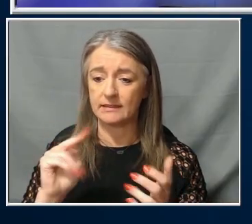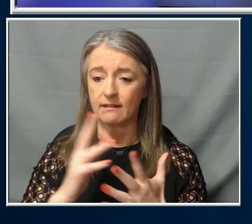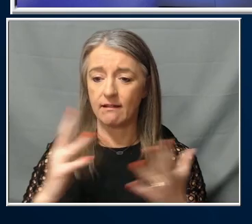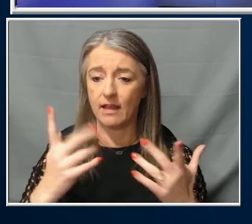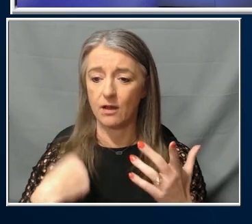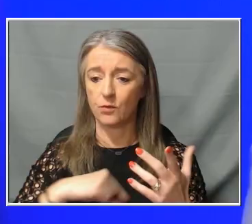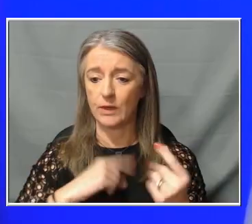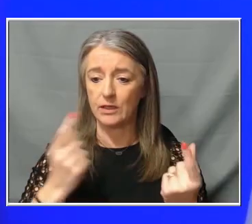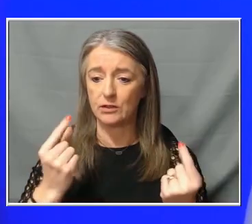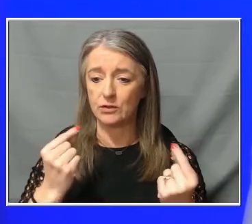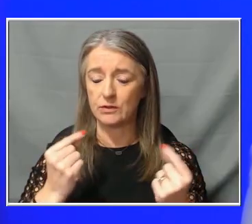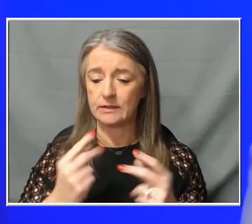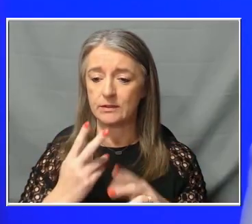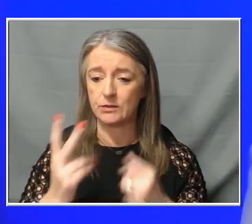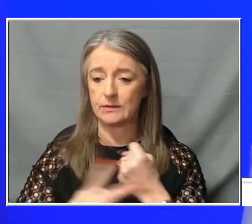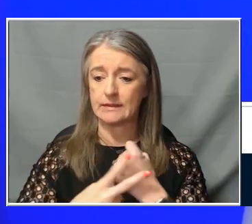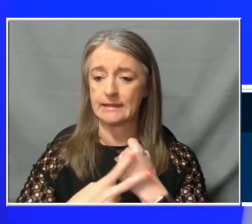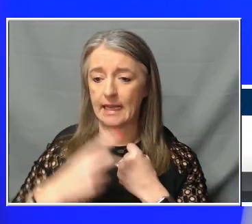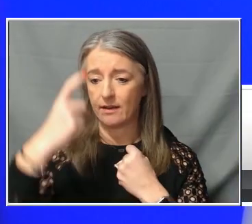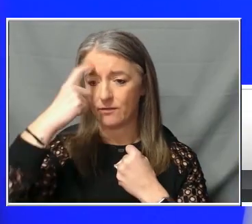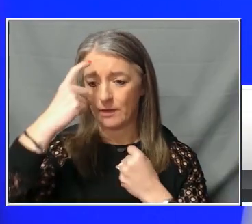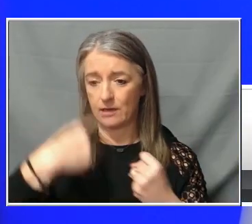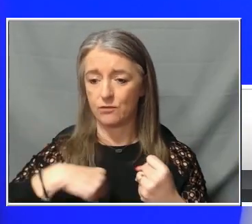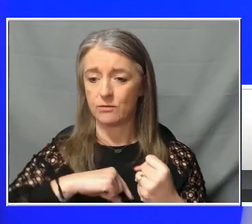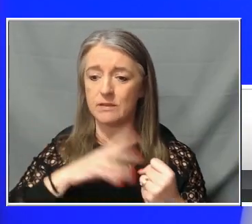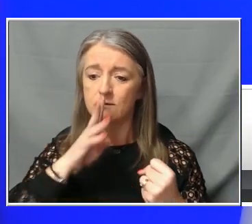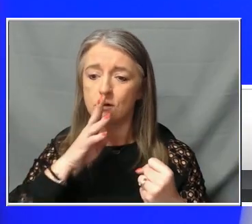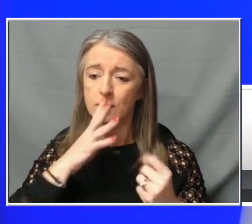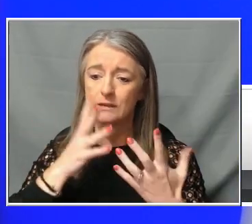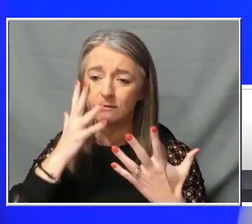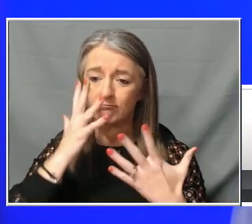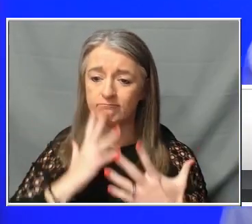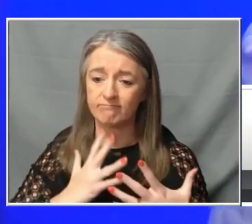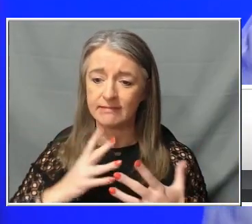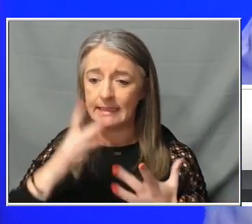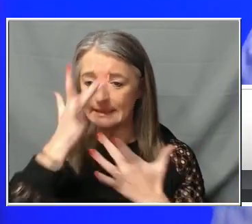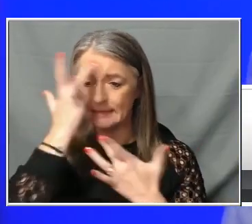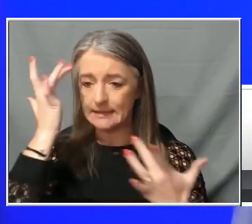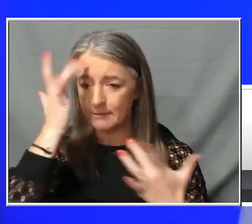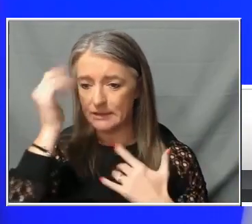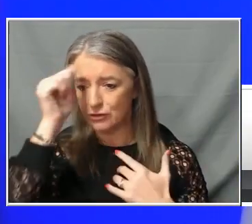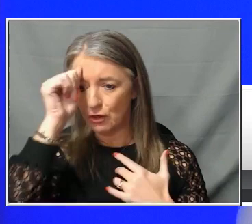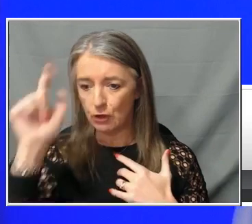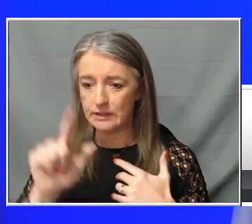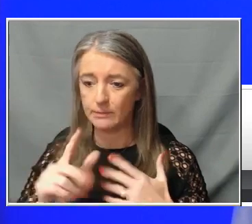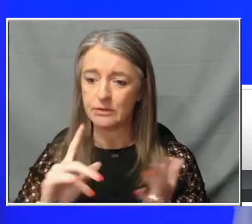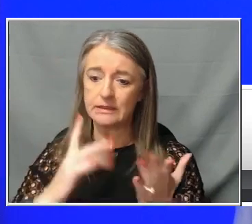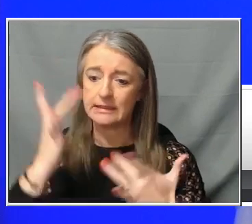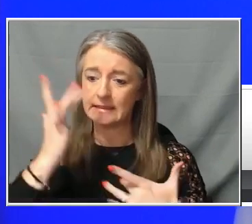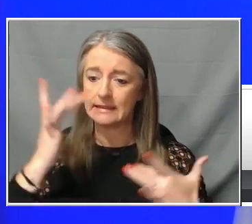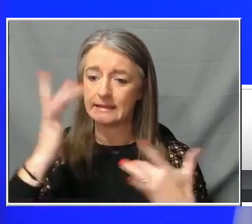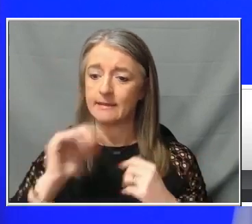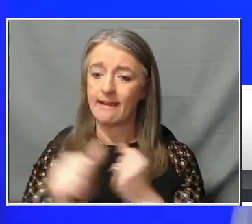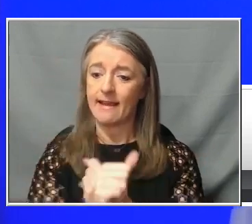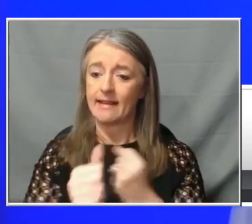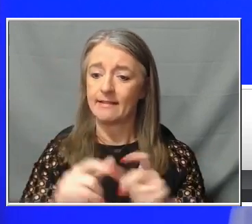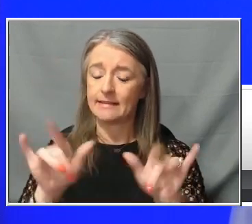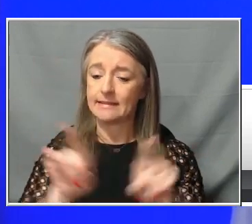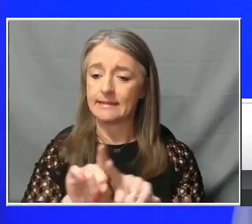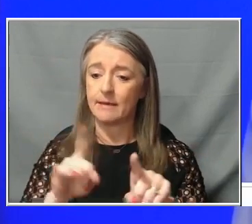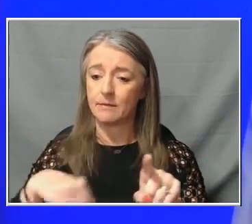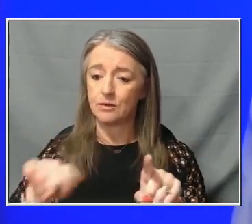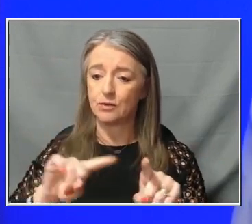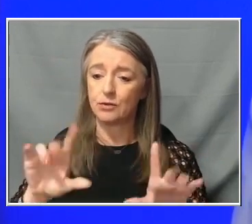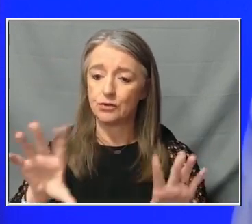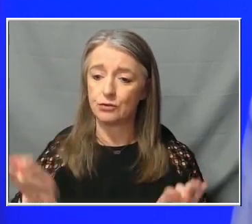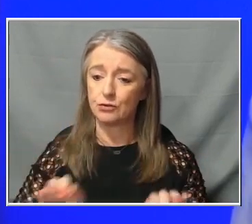to save your brain. We've been talking about some depressing things like dementia and Alzheimer's disease. But the same things that you do to protect